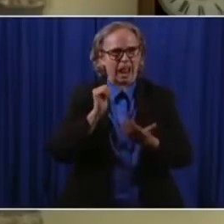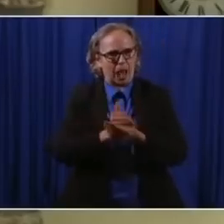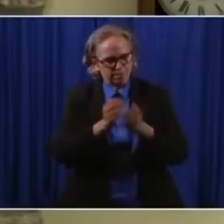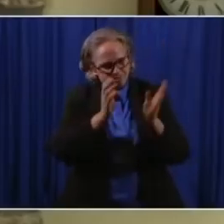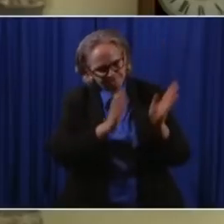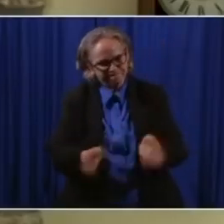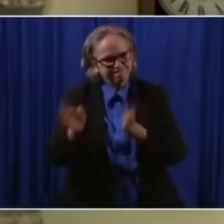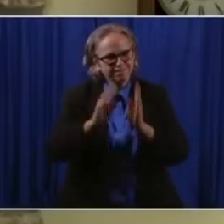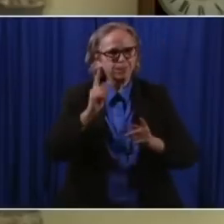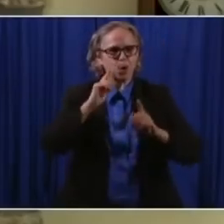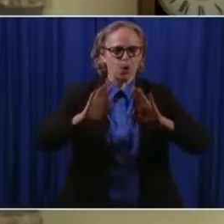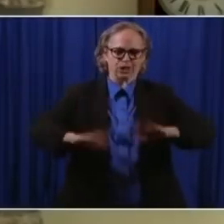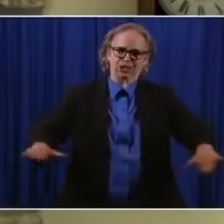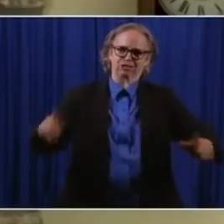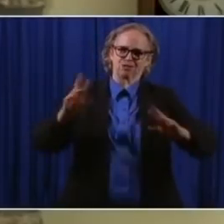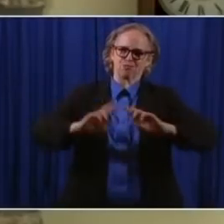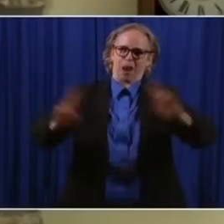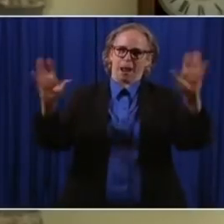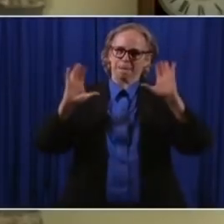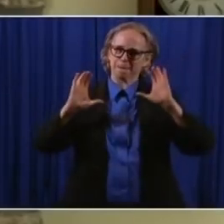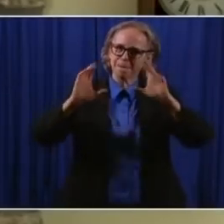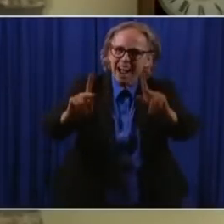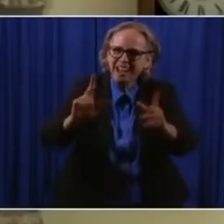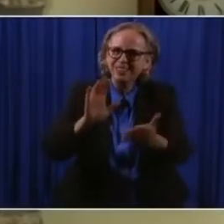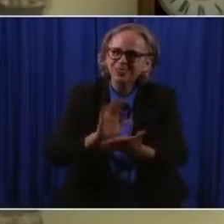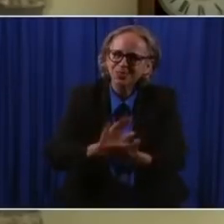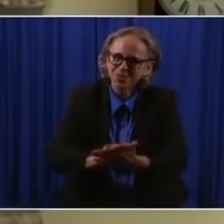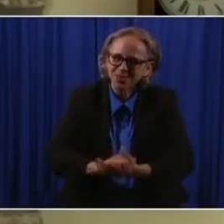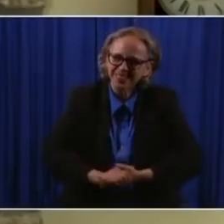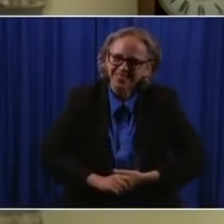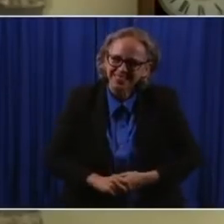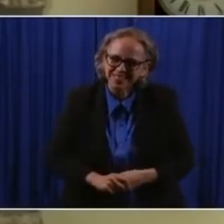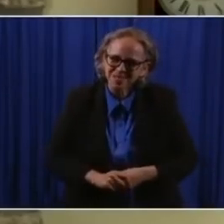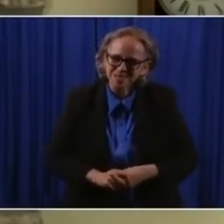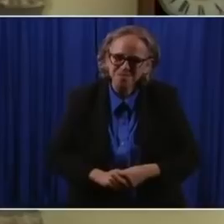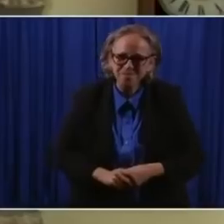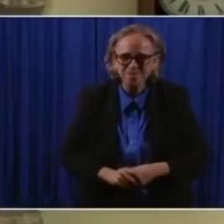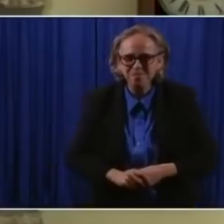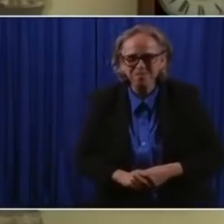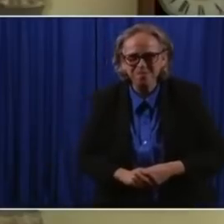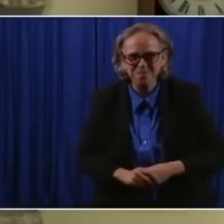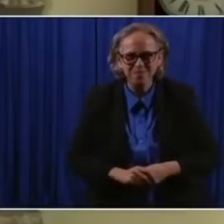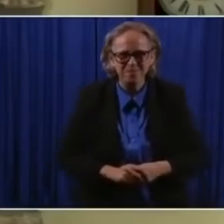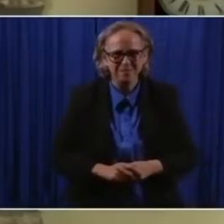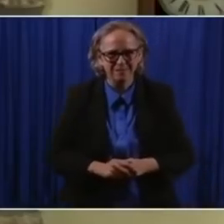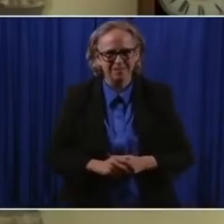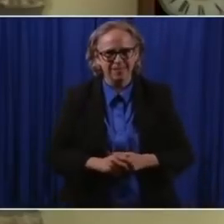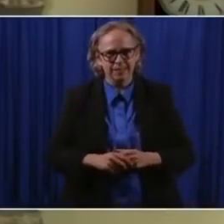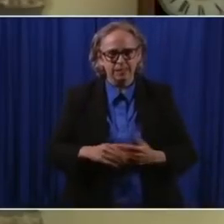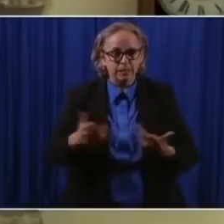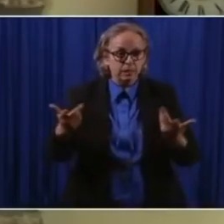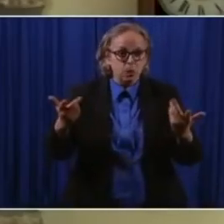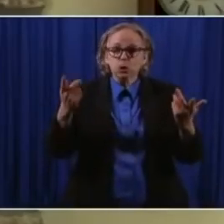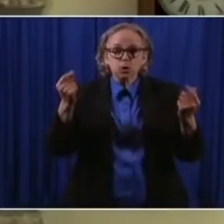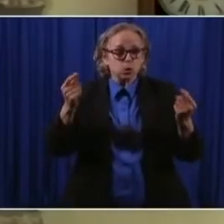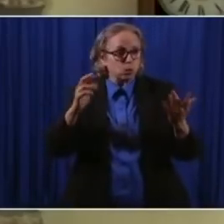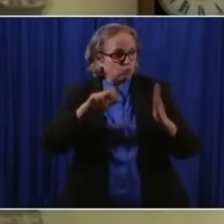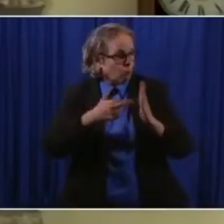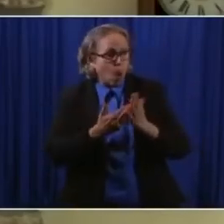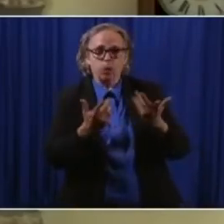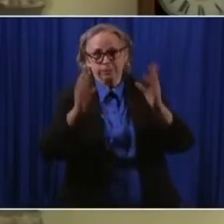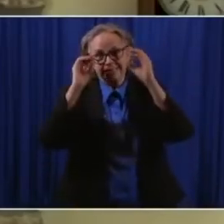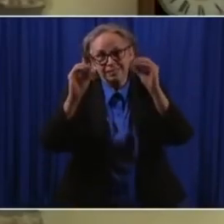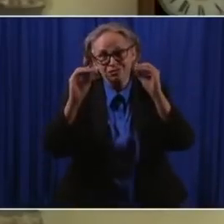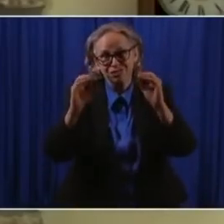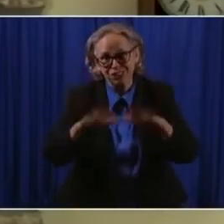back, they'll be dealing with the children, trying to provide them a great education. And